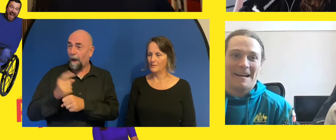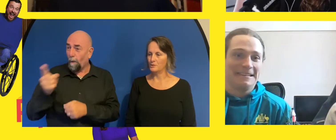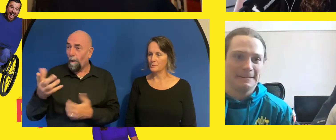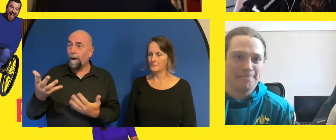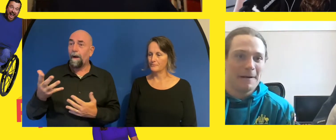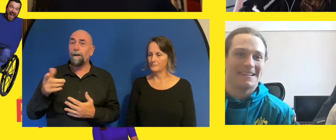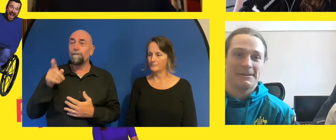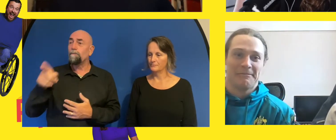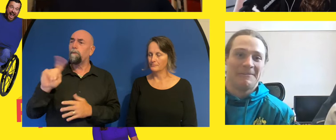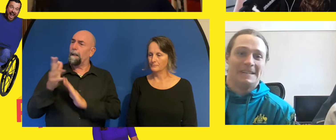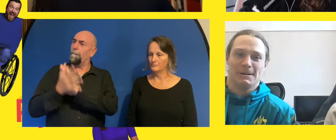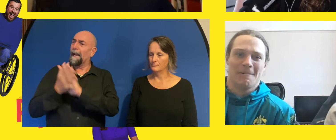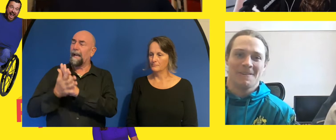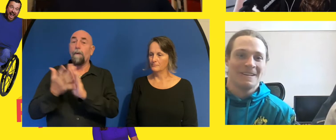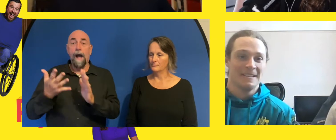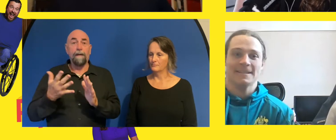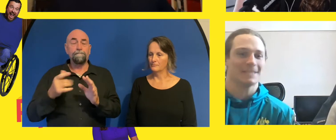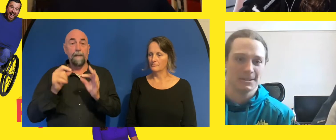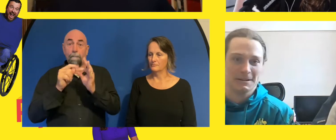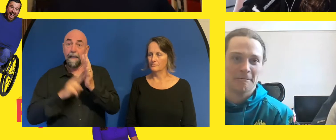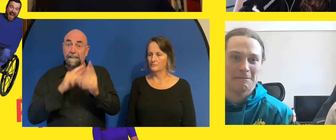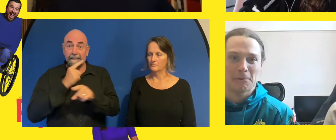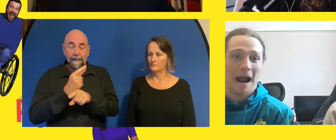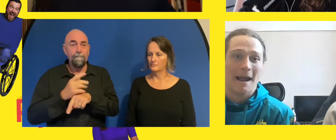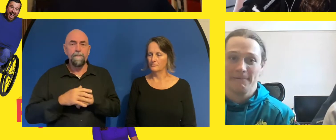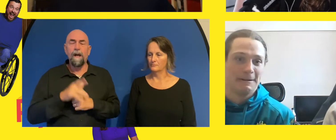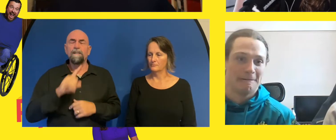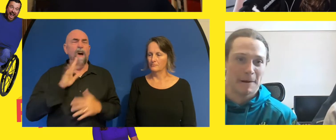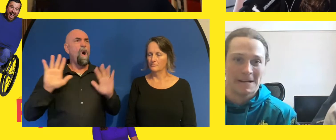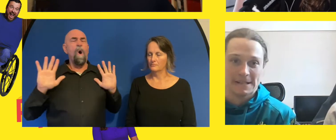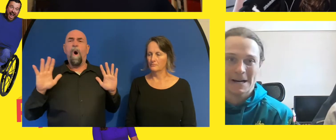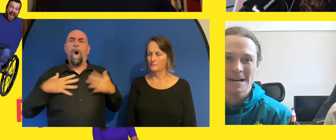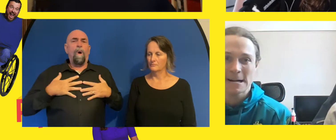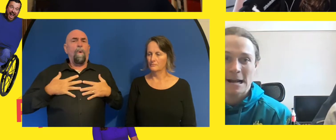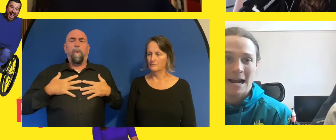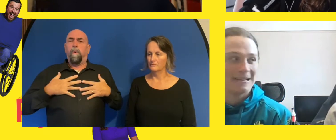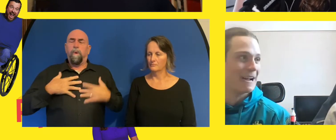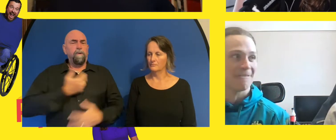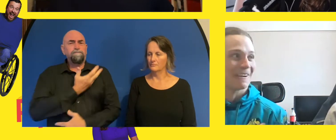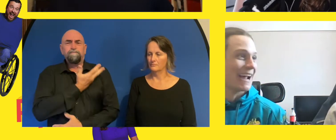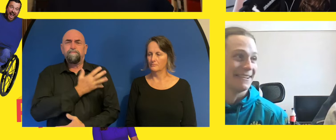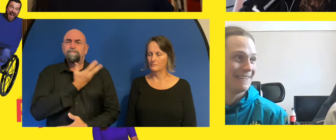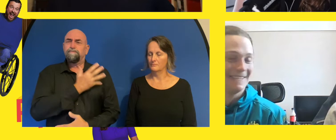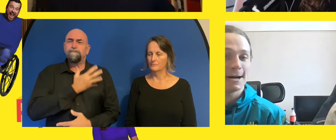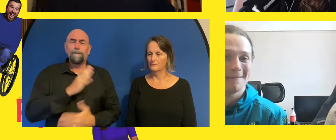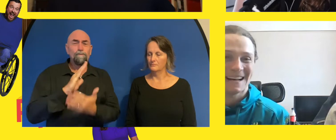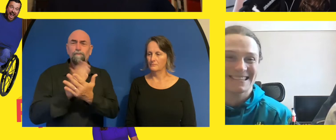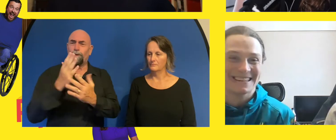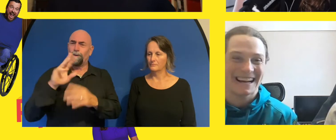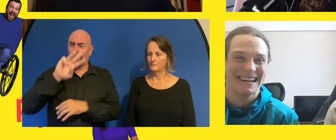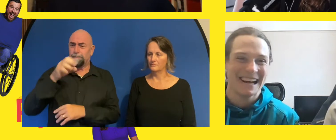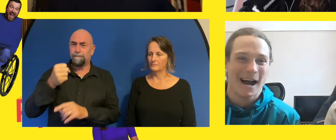of anything better to finish off such an incredible game here in Beijing. And yeah, for Kate to tell